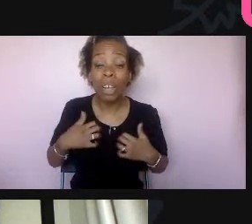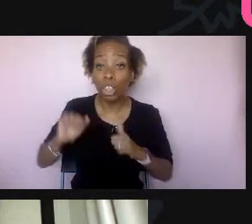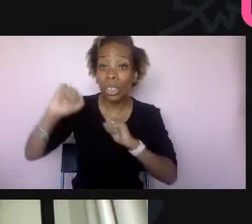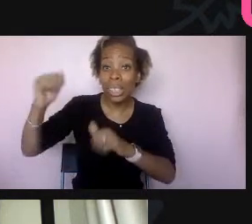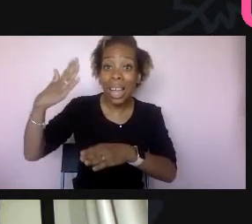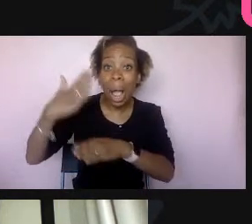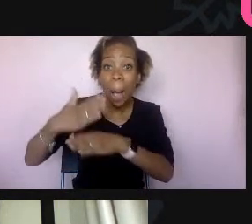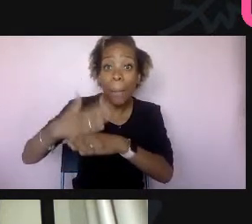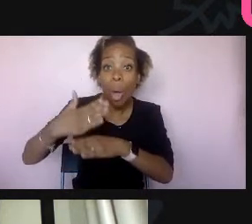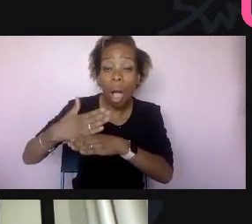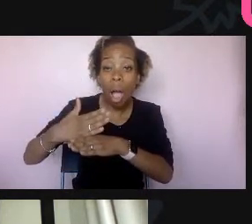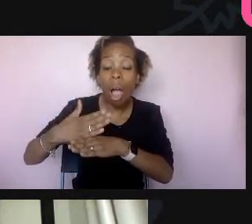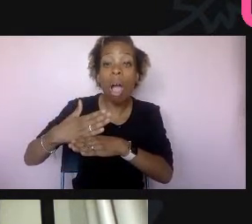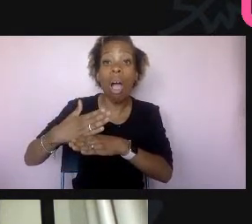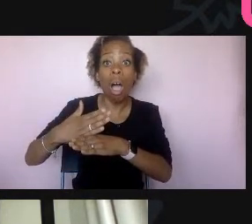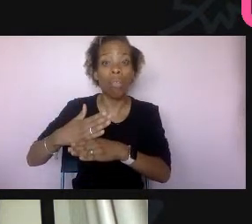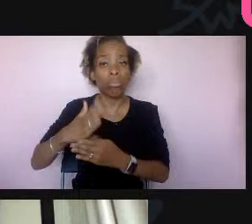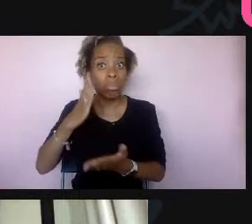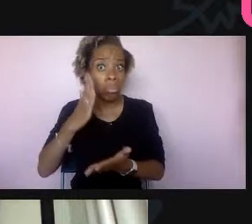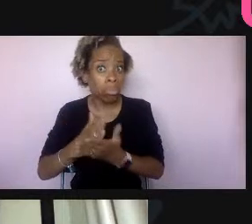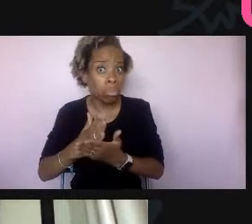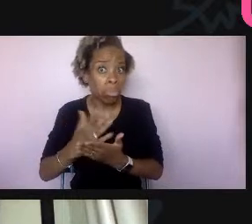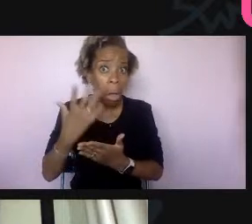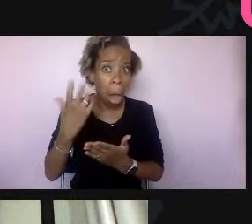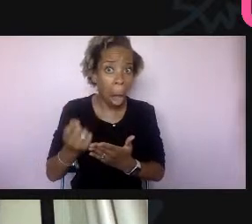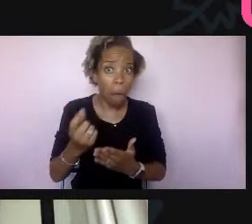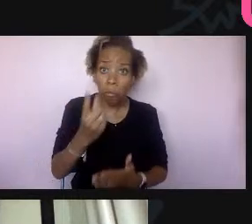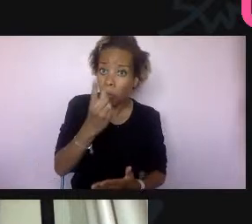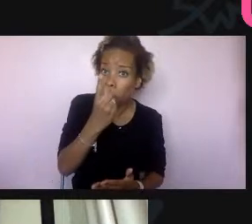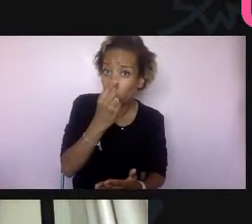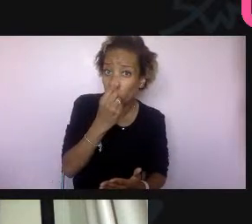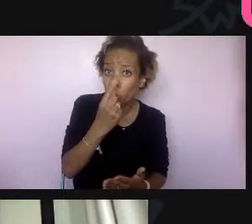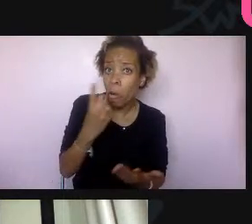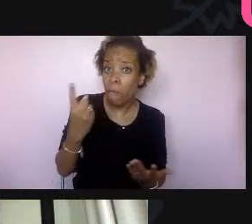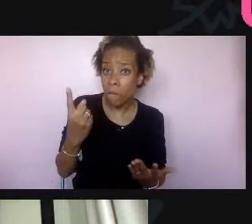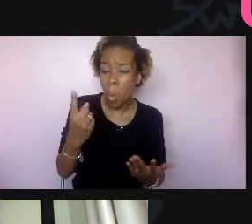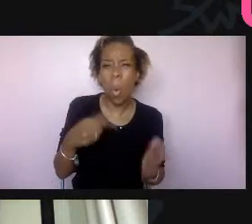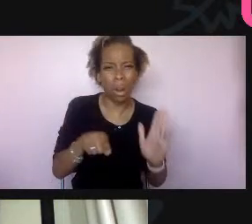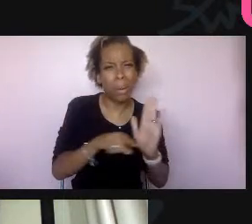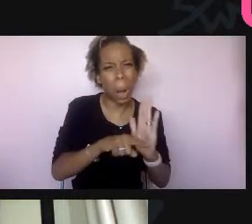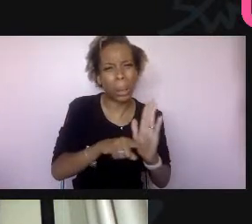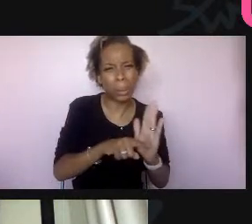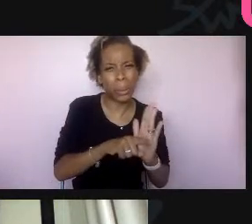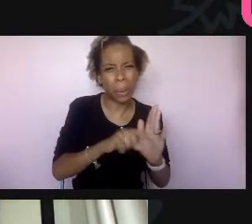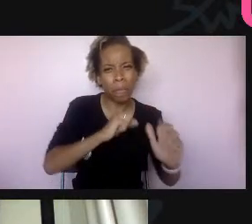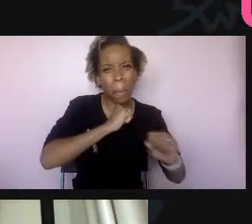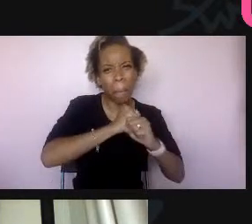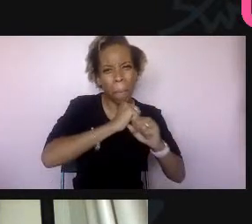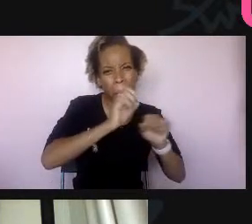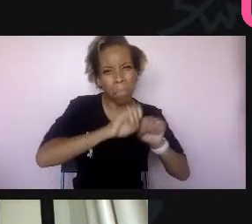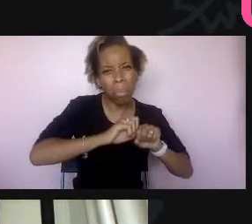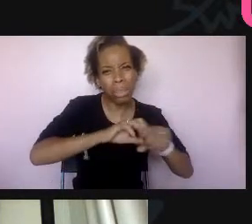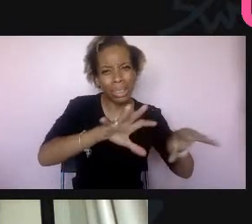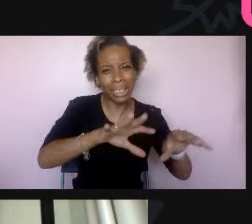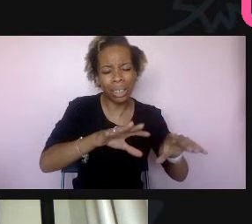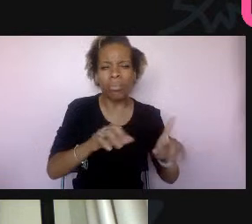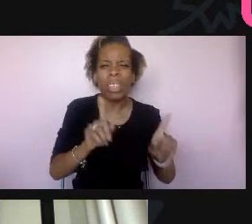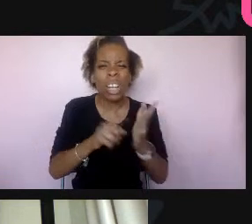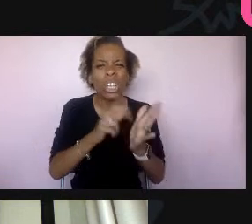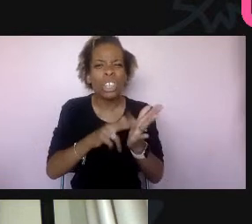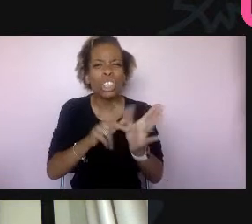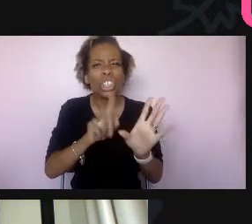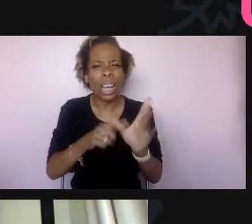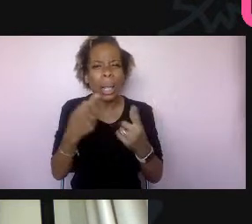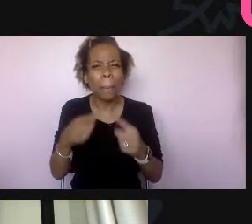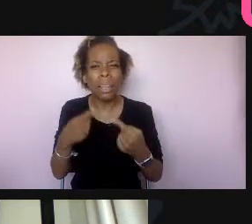there's definitely a role for threats of negative publicity, where there are some of those big headlines that Jenny talked about, but